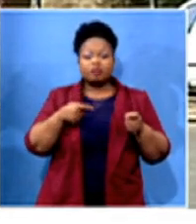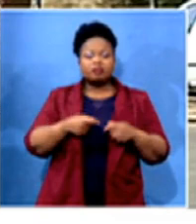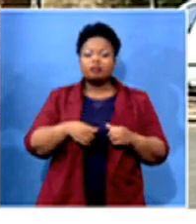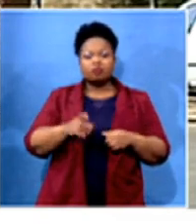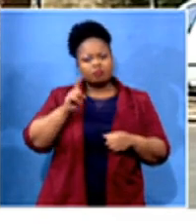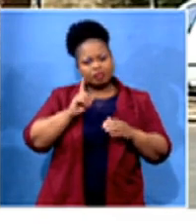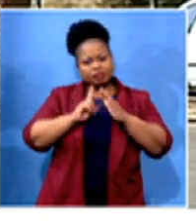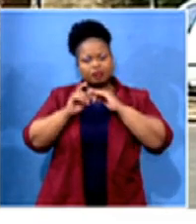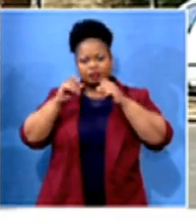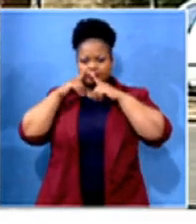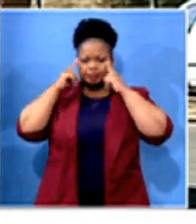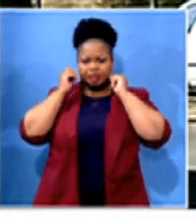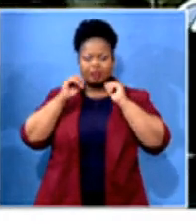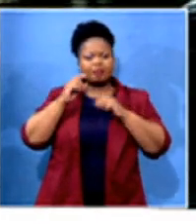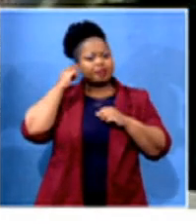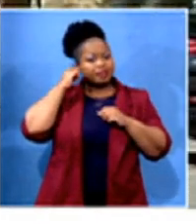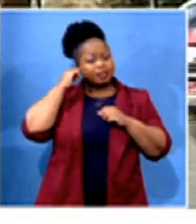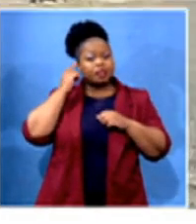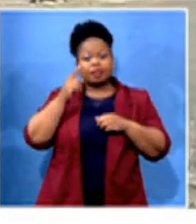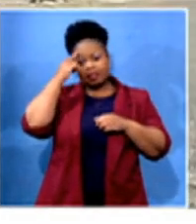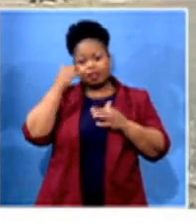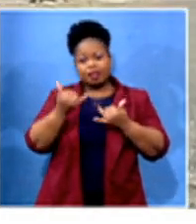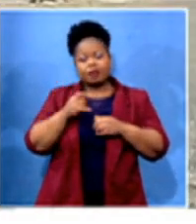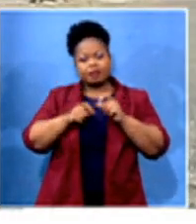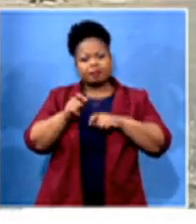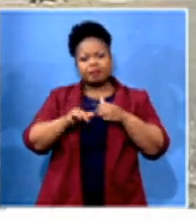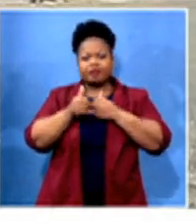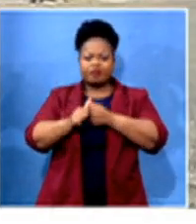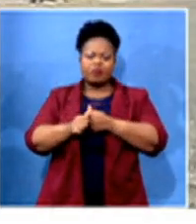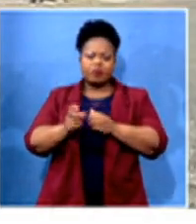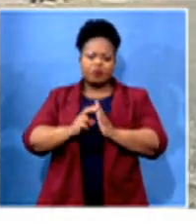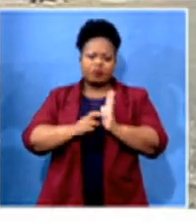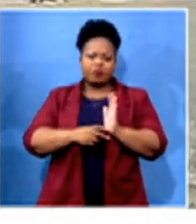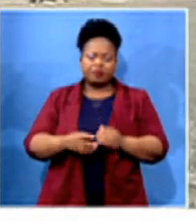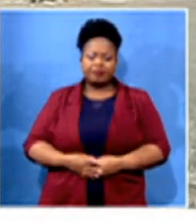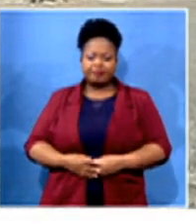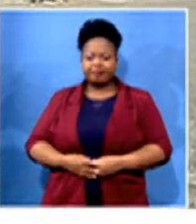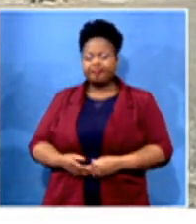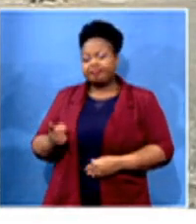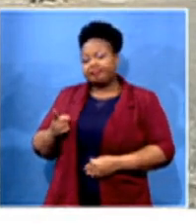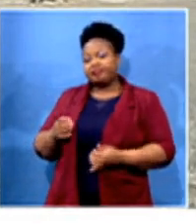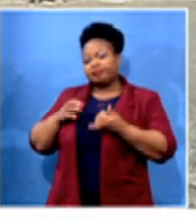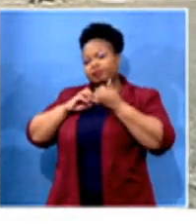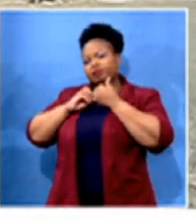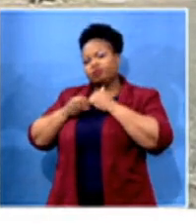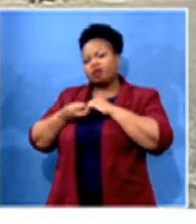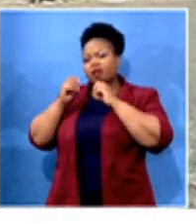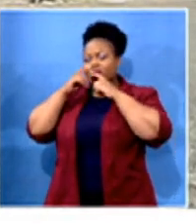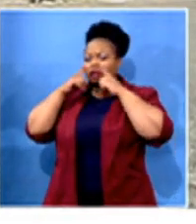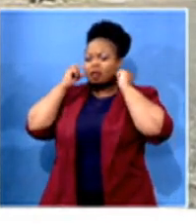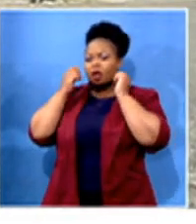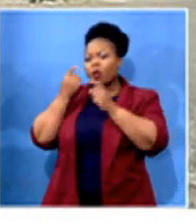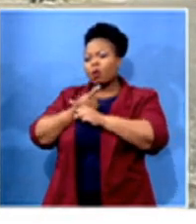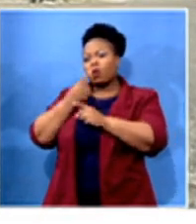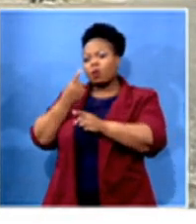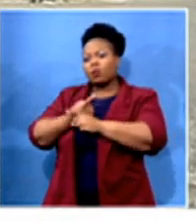So I think people have adhered to regulations. Yes, She says she tries to wear a mask all the time and